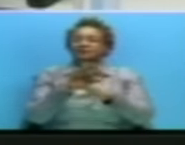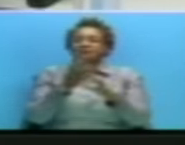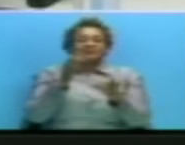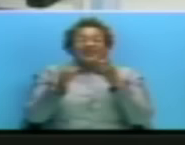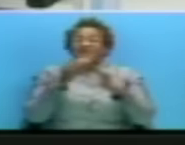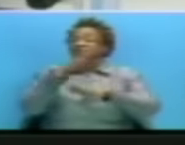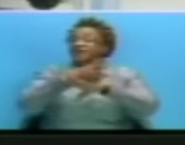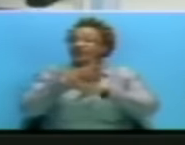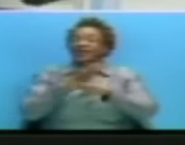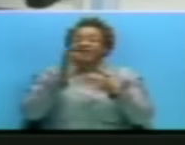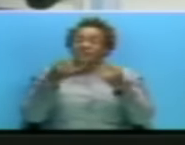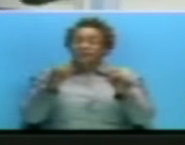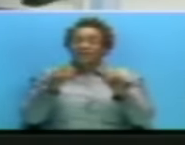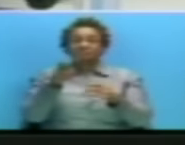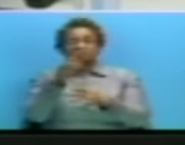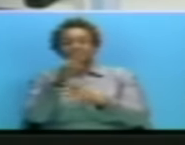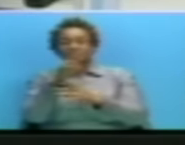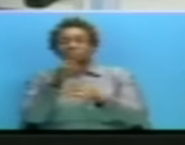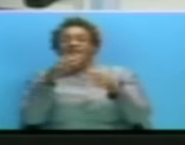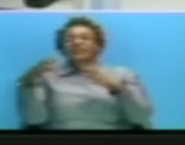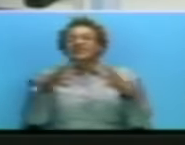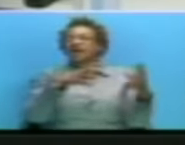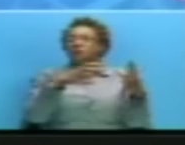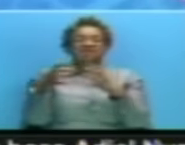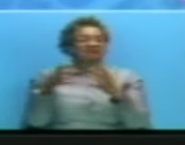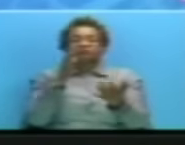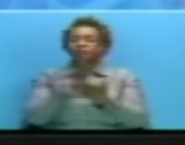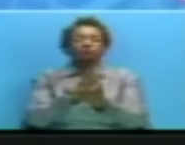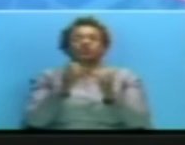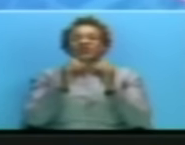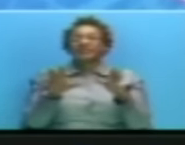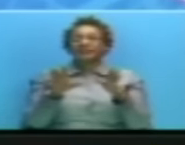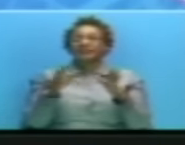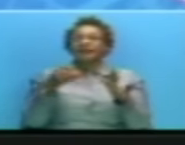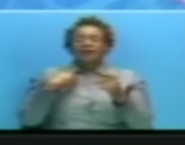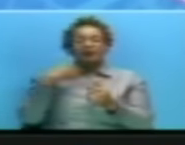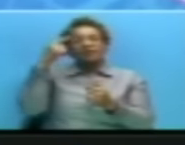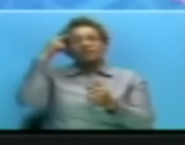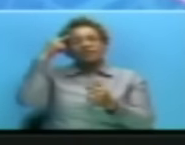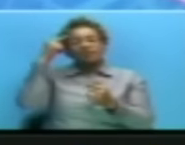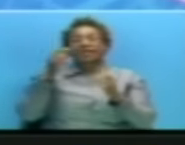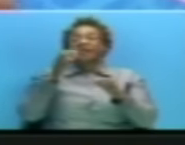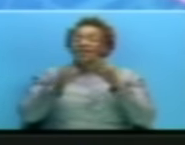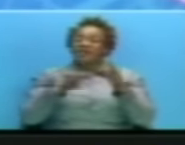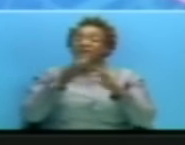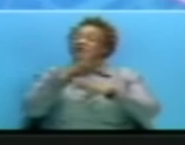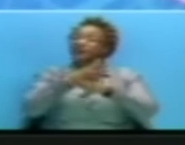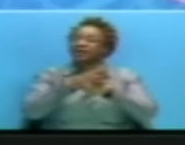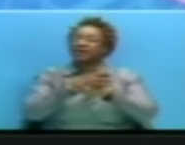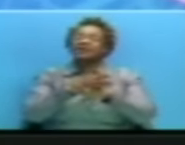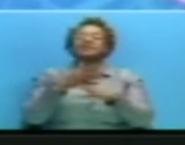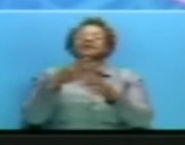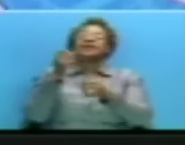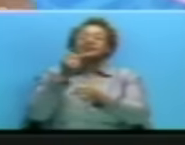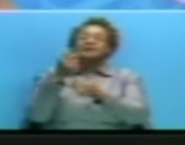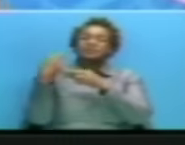if you look at it, by the way, that argument doesn't hold water. And I think also if it is photoshopped, it is the duty